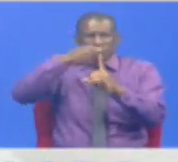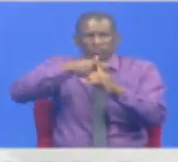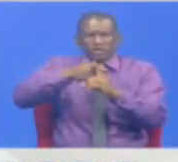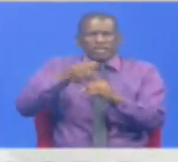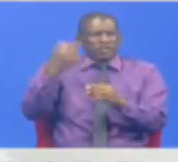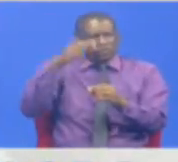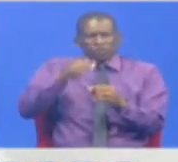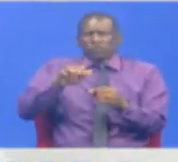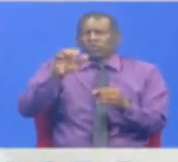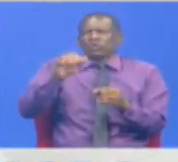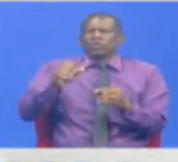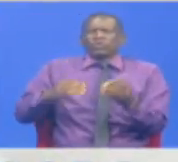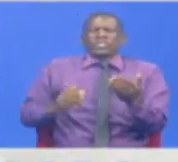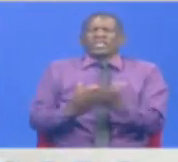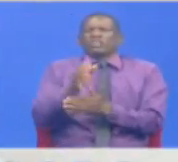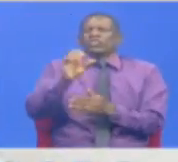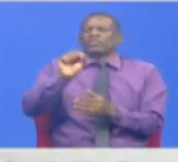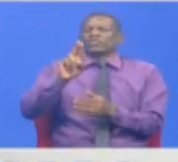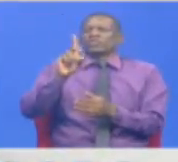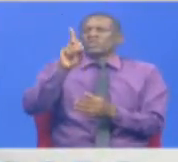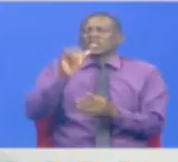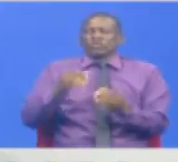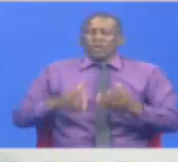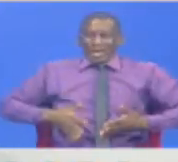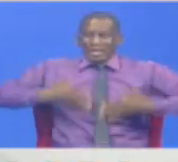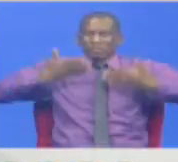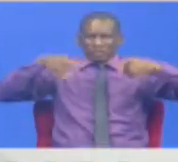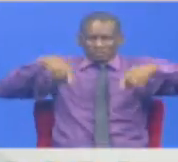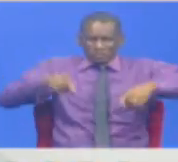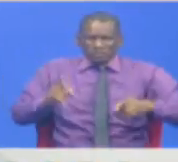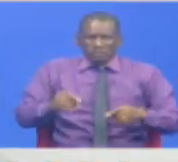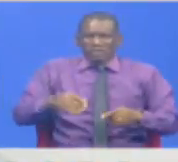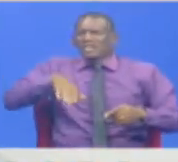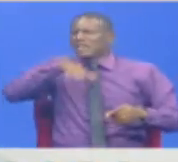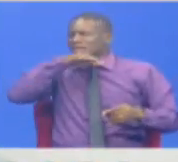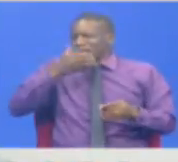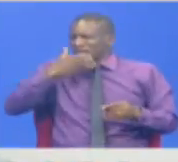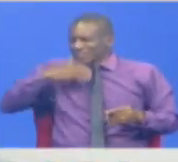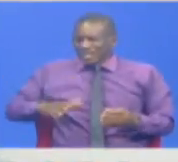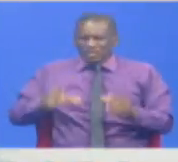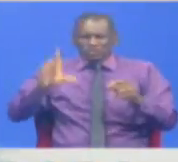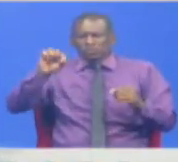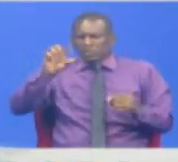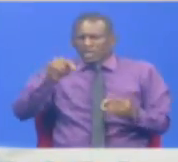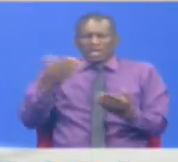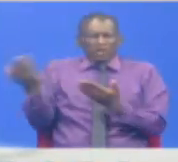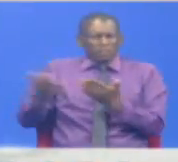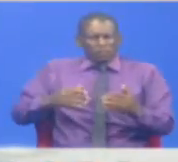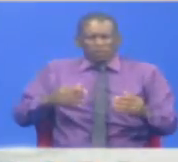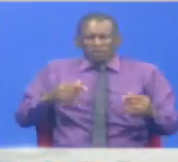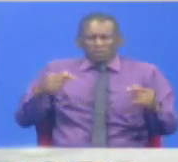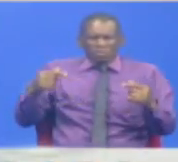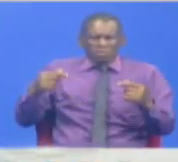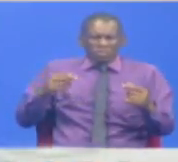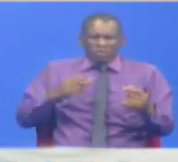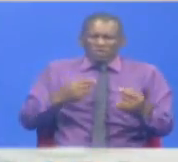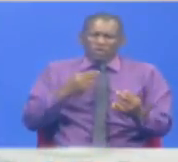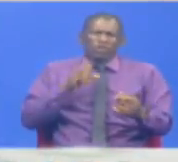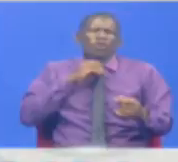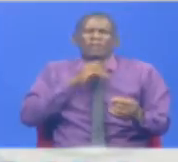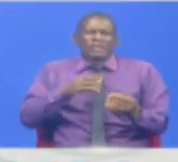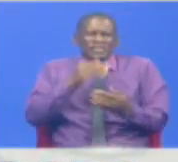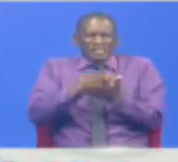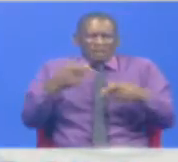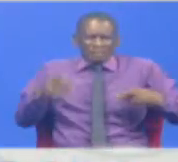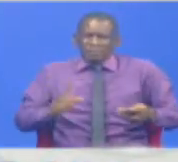Oscar Sudi's rights to express himself. Raila Jr.'s tweets have sparked sharp reactions, with some even claiming he could